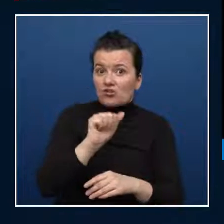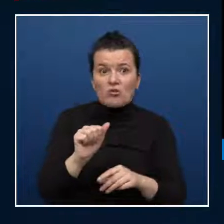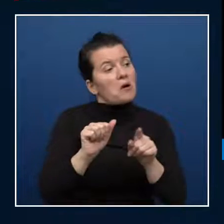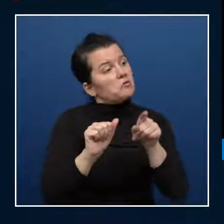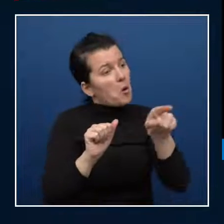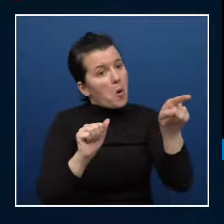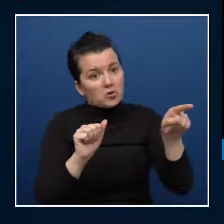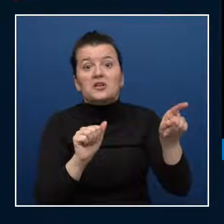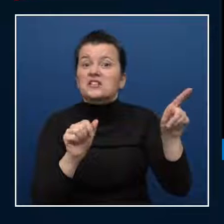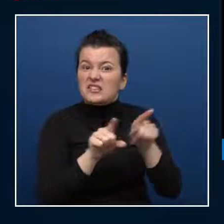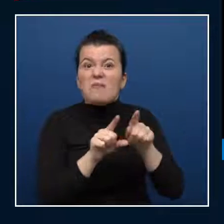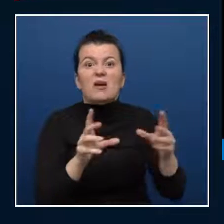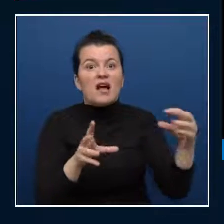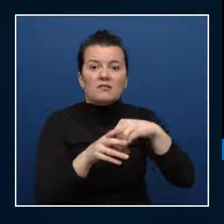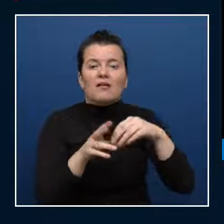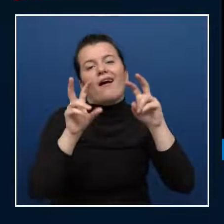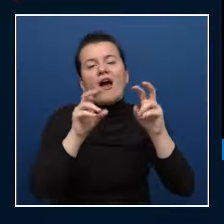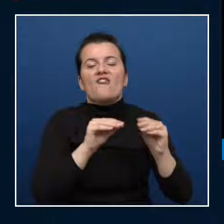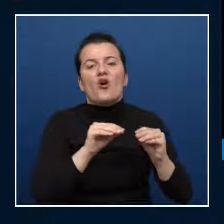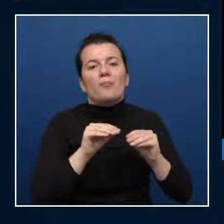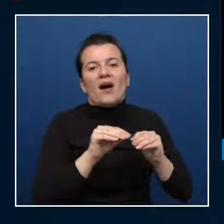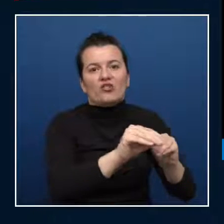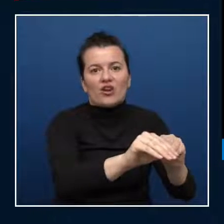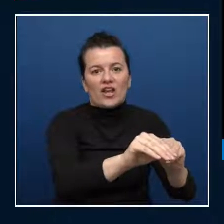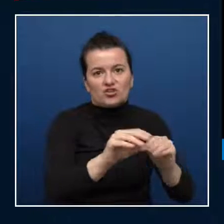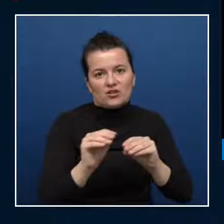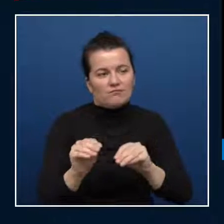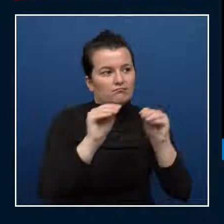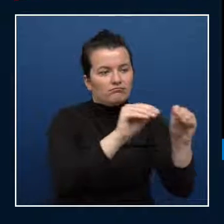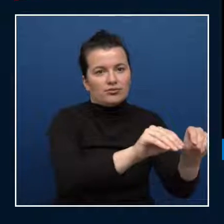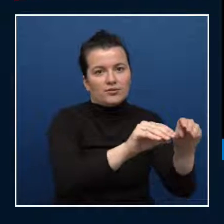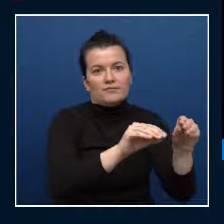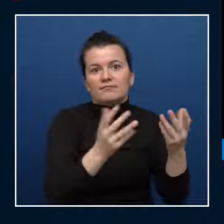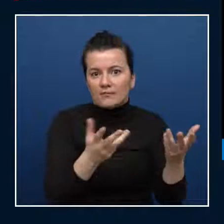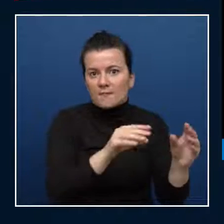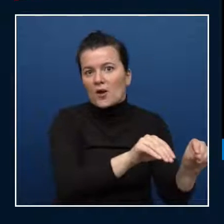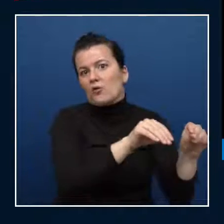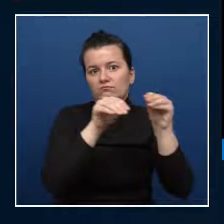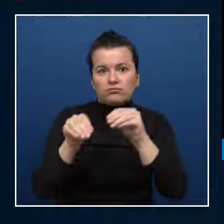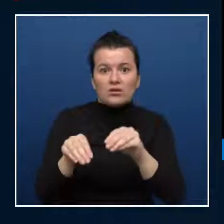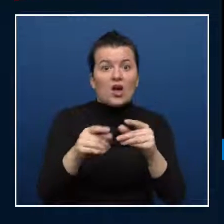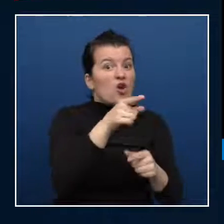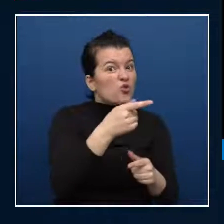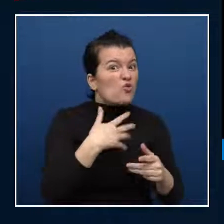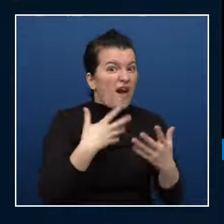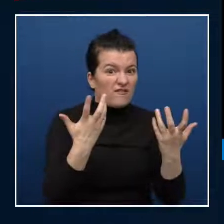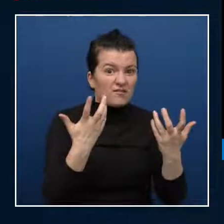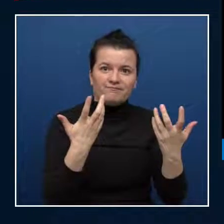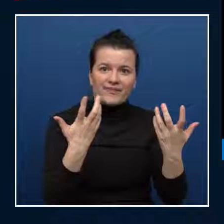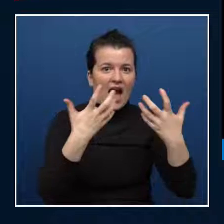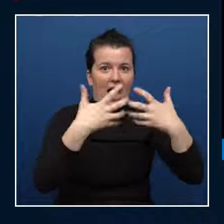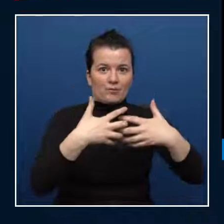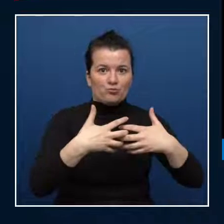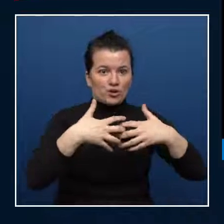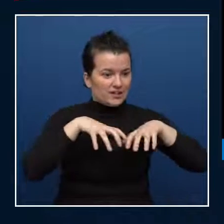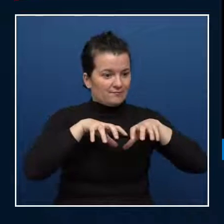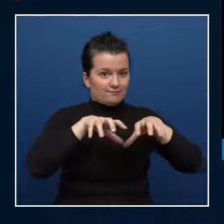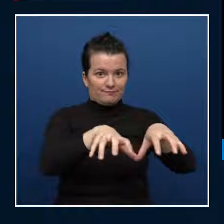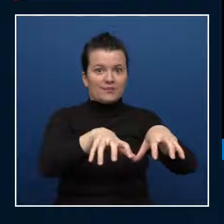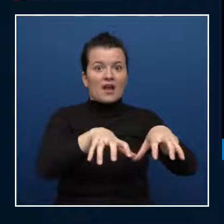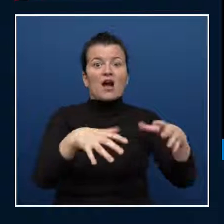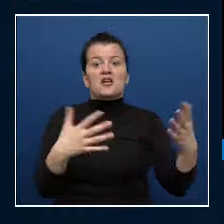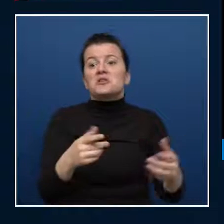potentially migrations, or if you're in the process of doing a hybrid configuration, some of your resources are sitting in